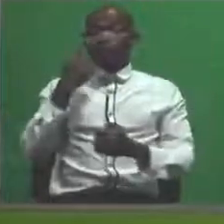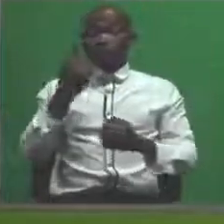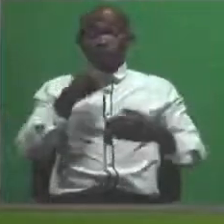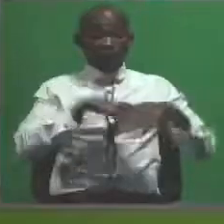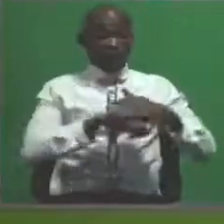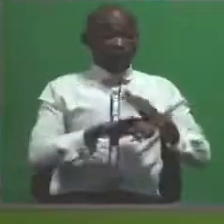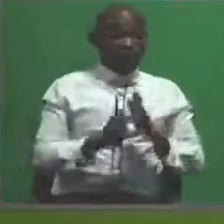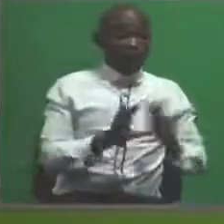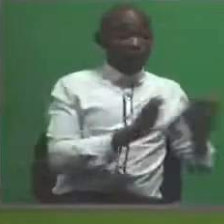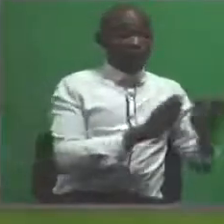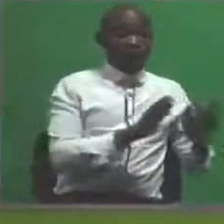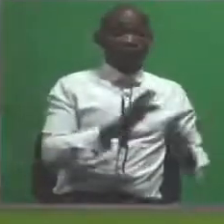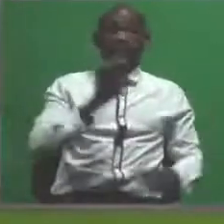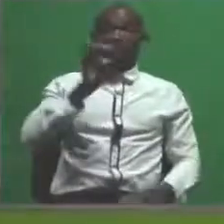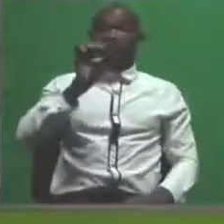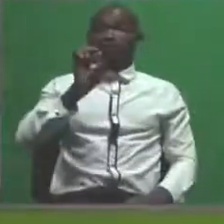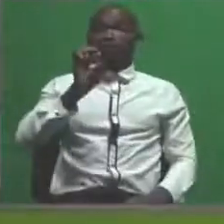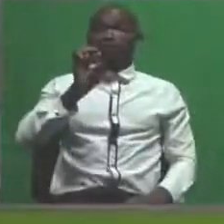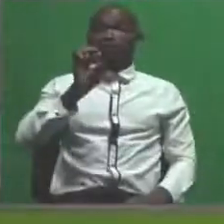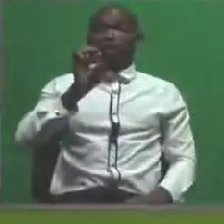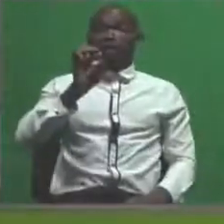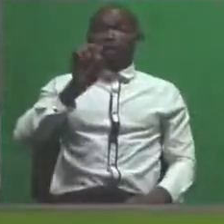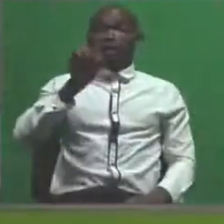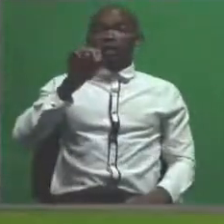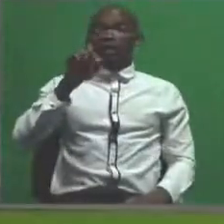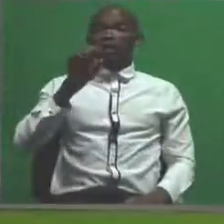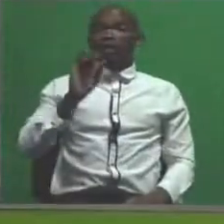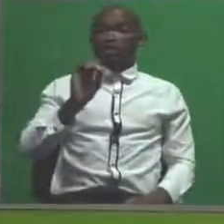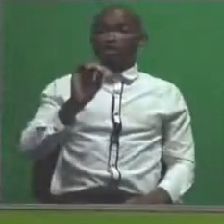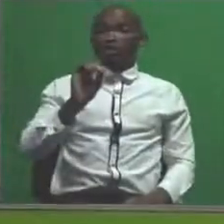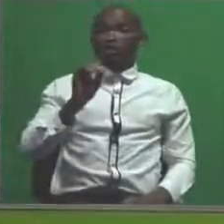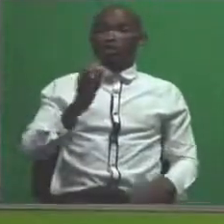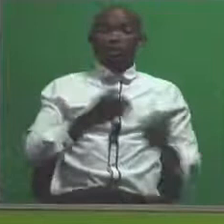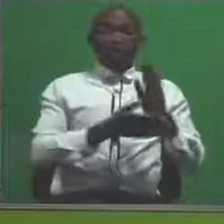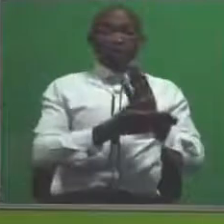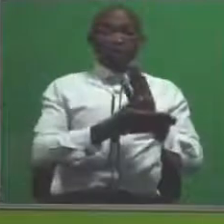reaction. Here we have this one.